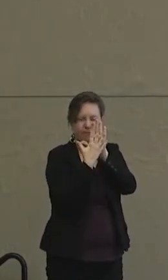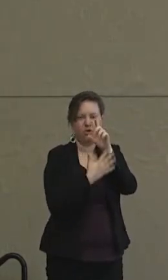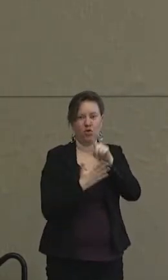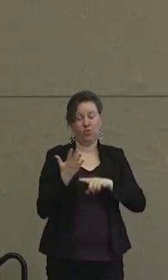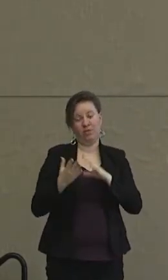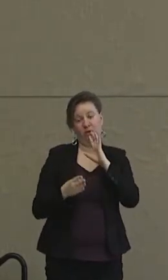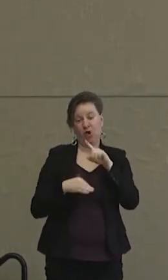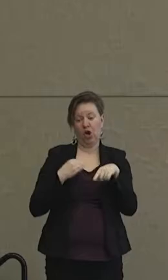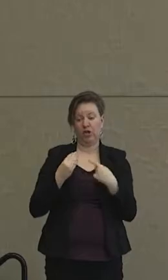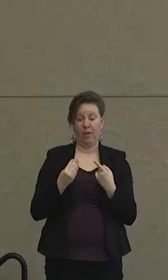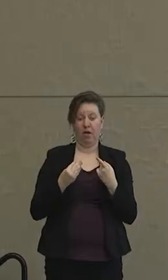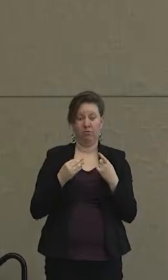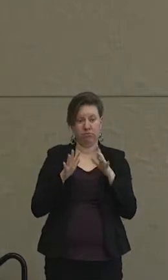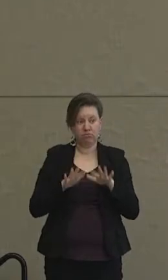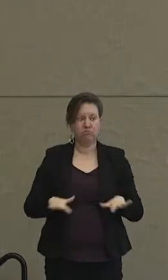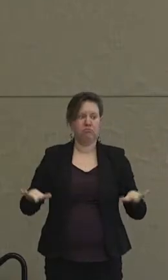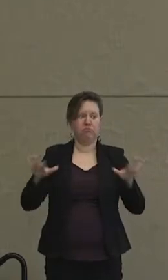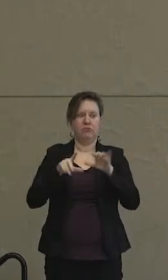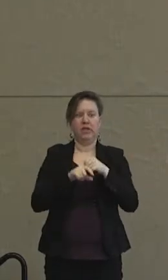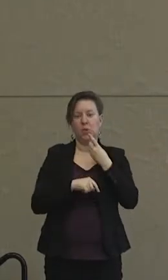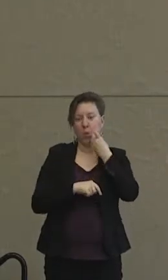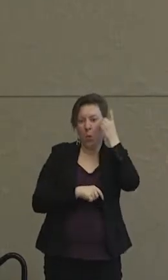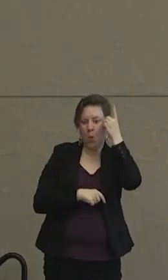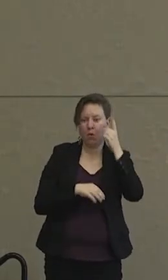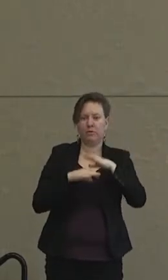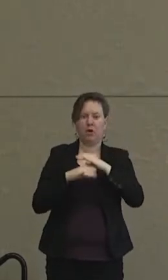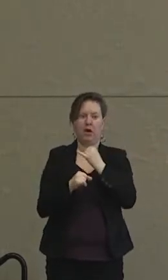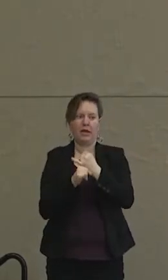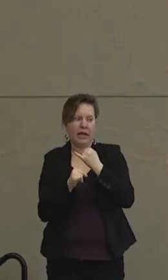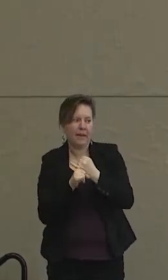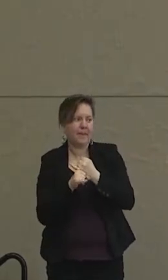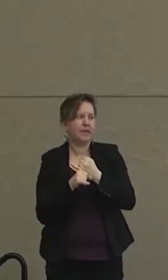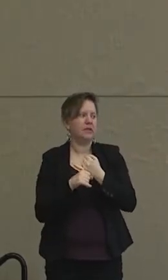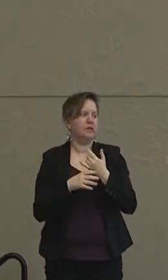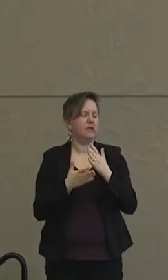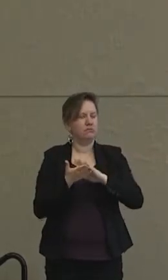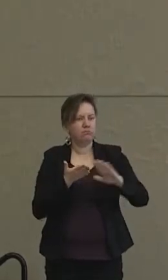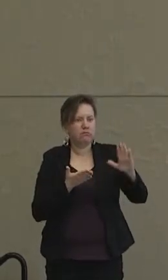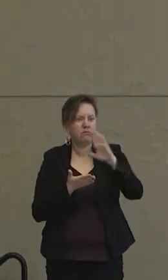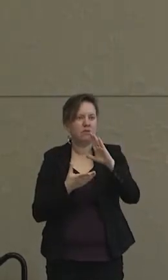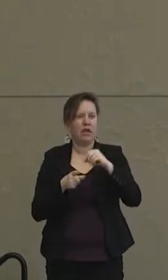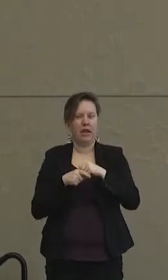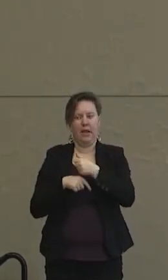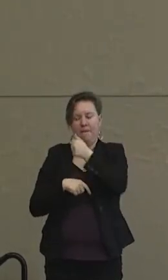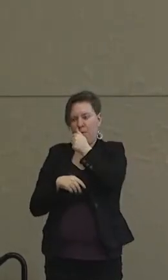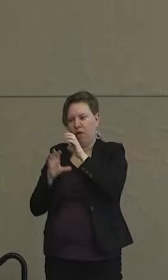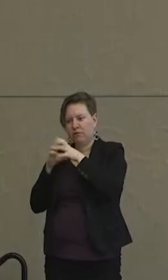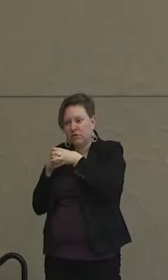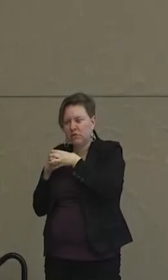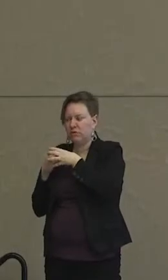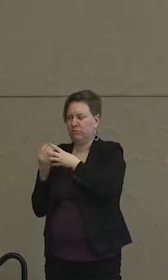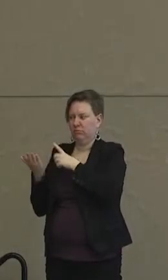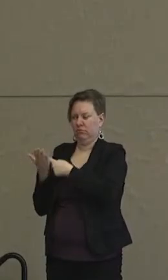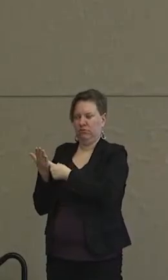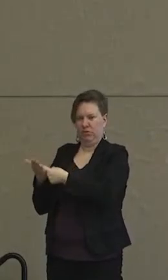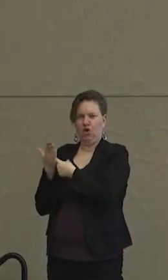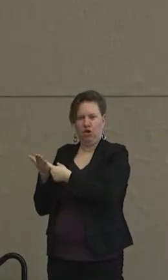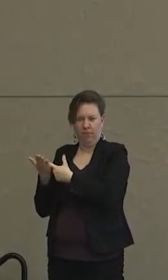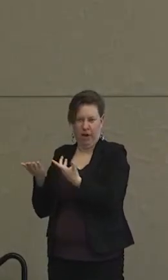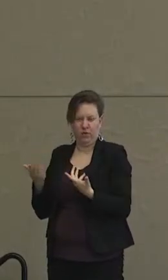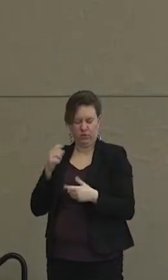being talked about in the dorms and on campus and in the private spaces.